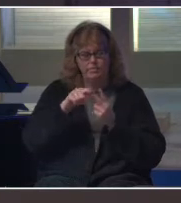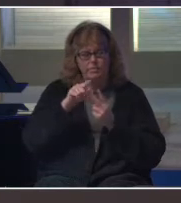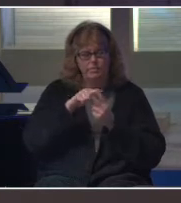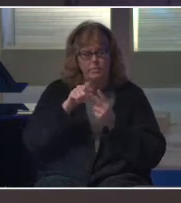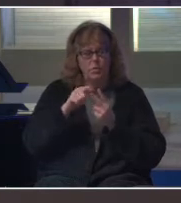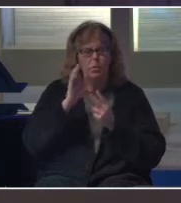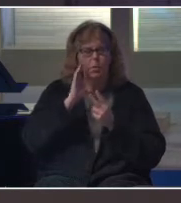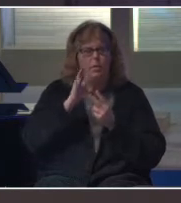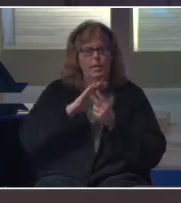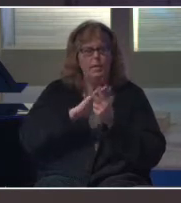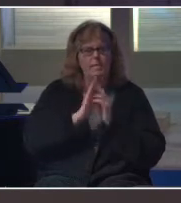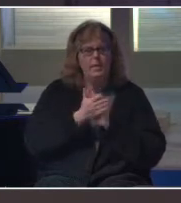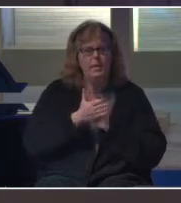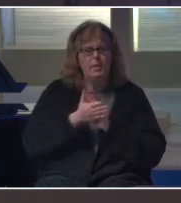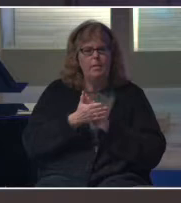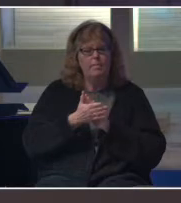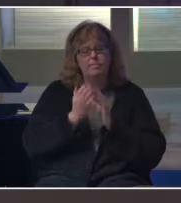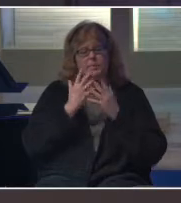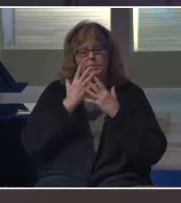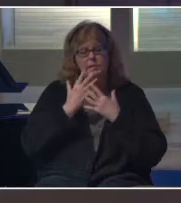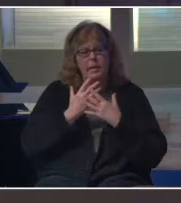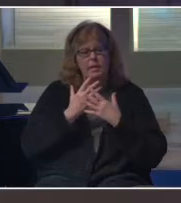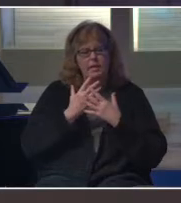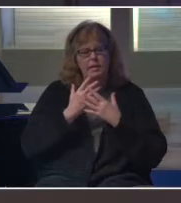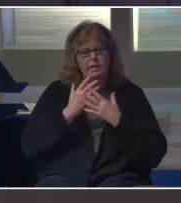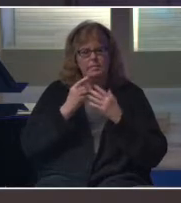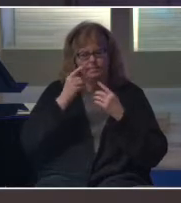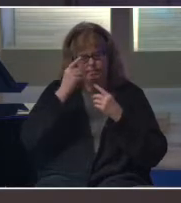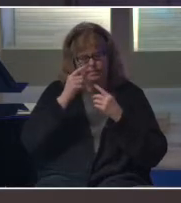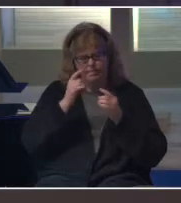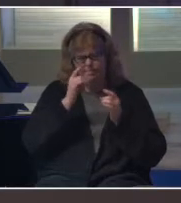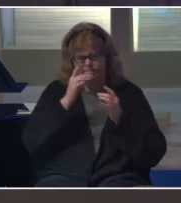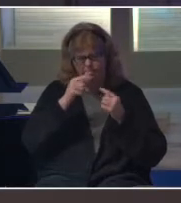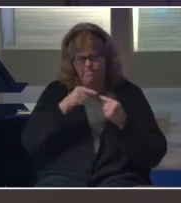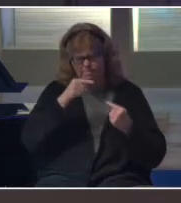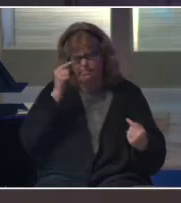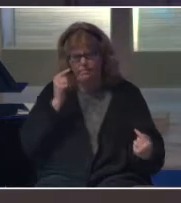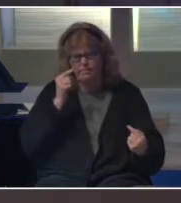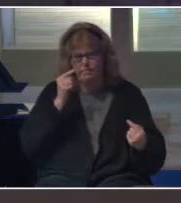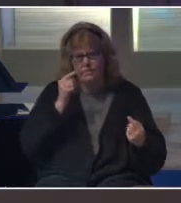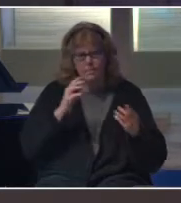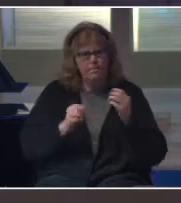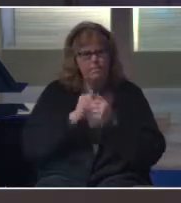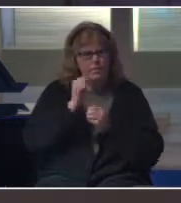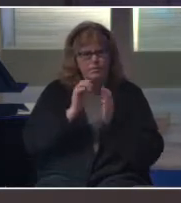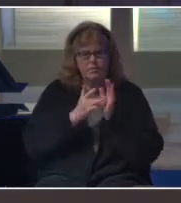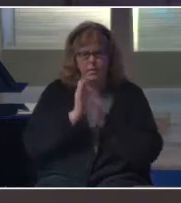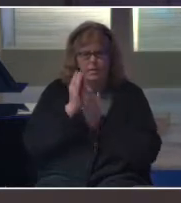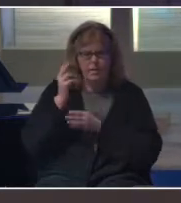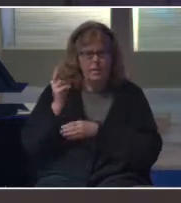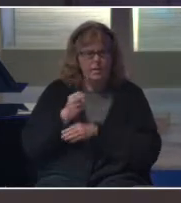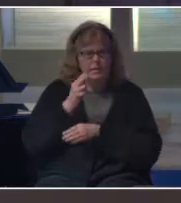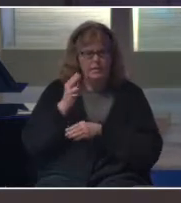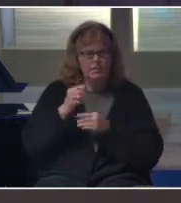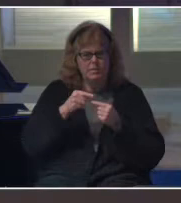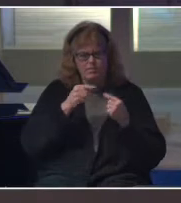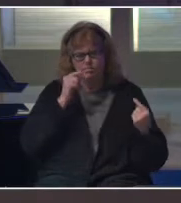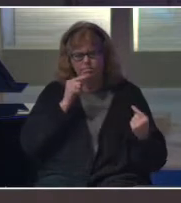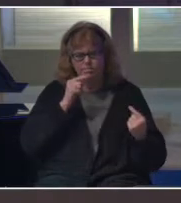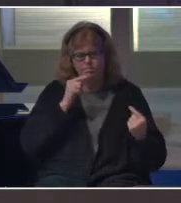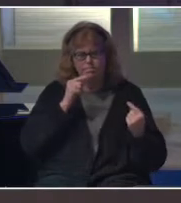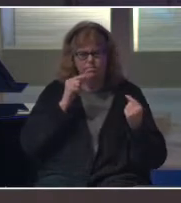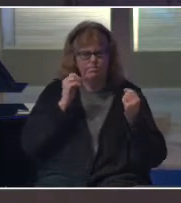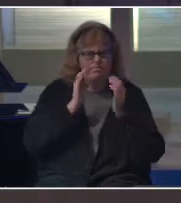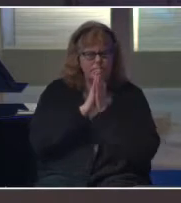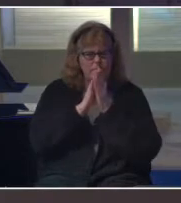would become, sadly, mortal enemies. For most of biblical history, they were at each other.